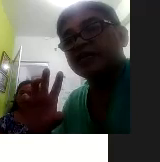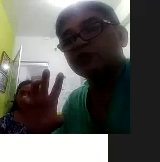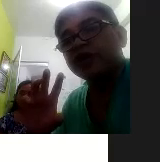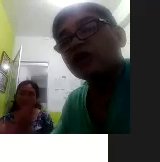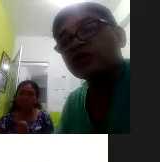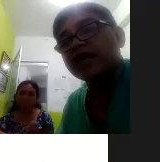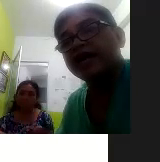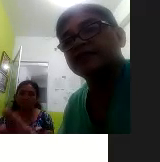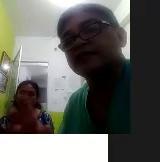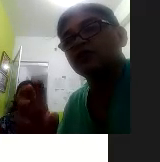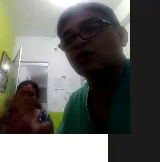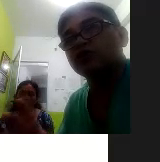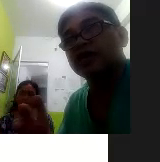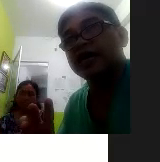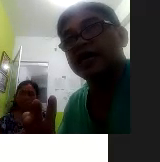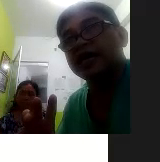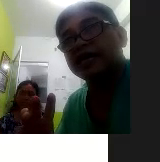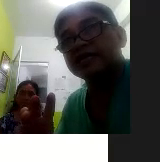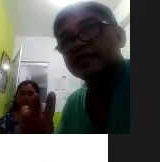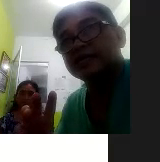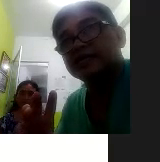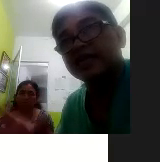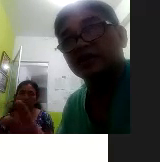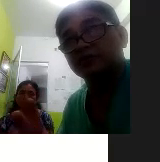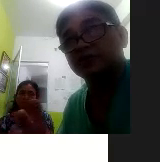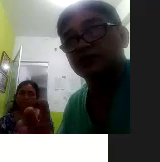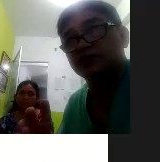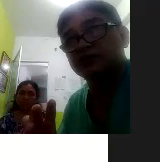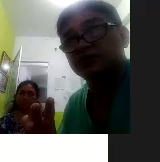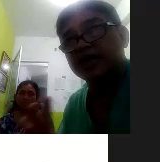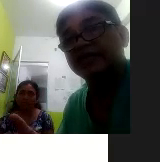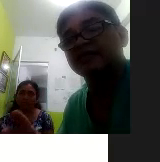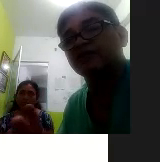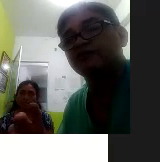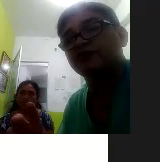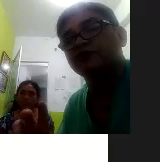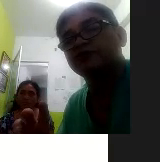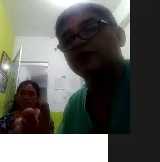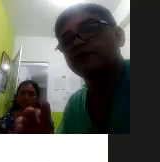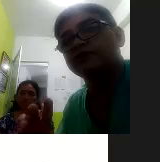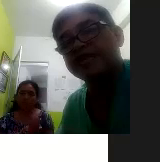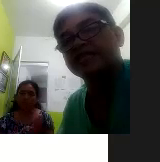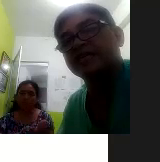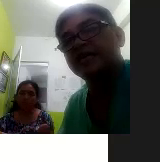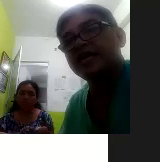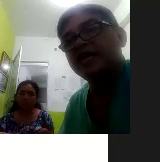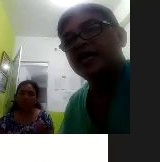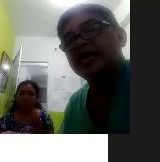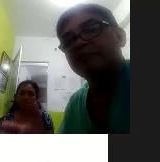they can recognize those symptoms or signs of